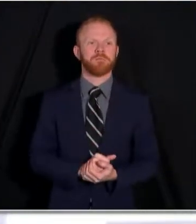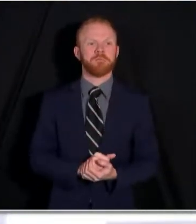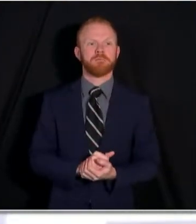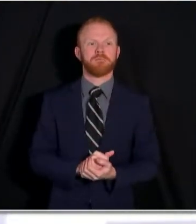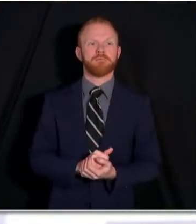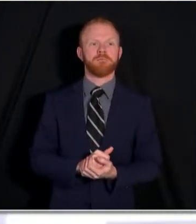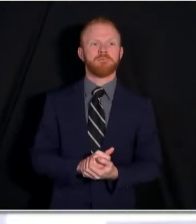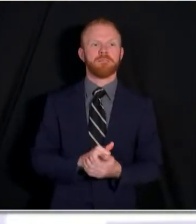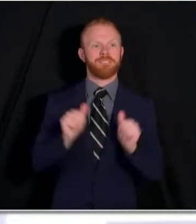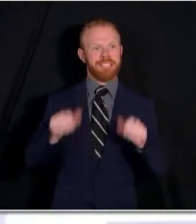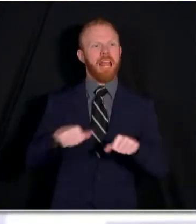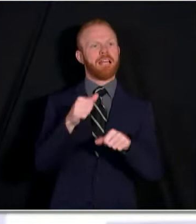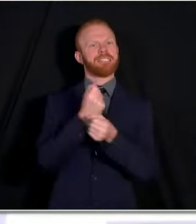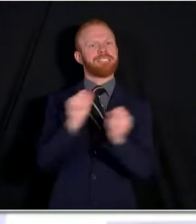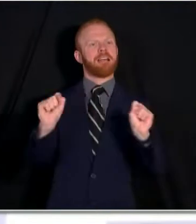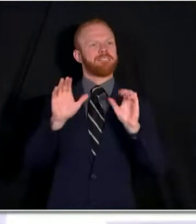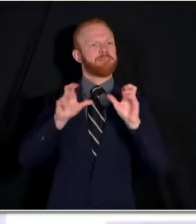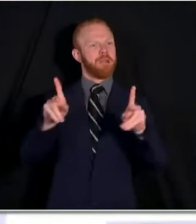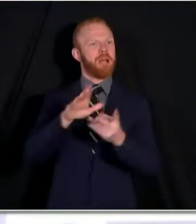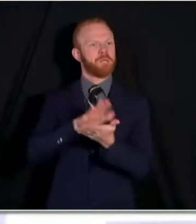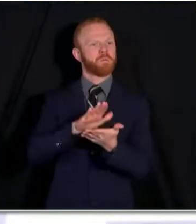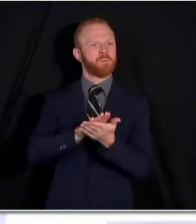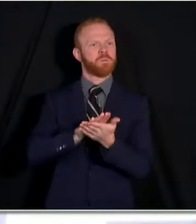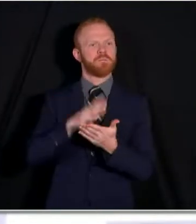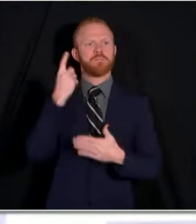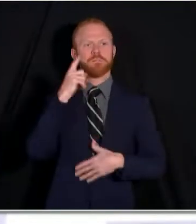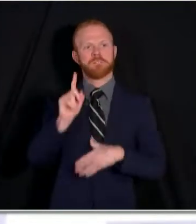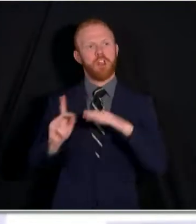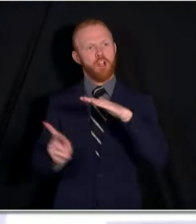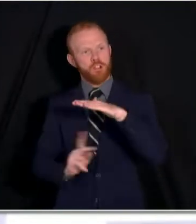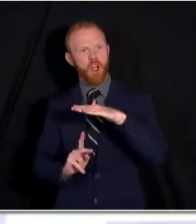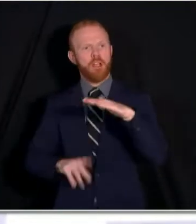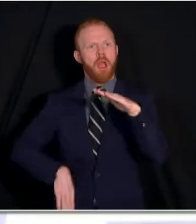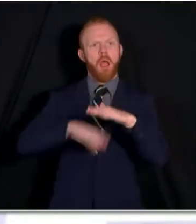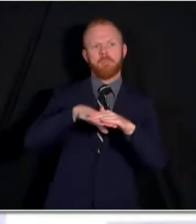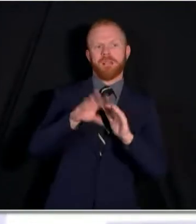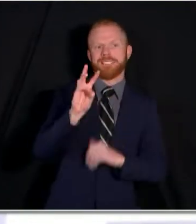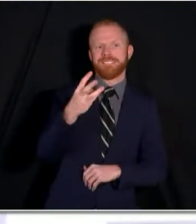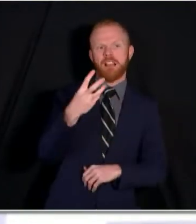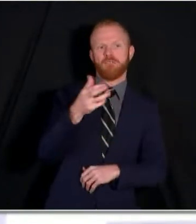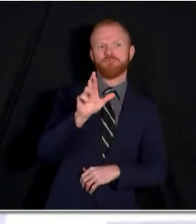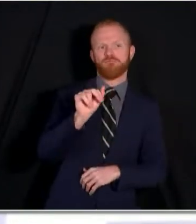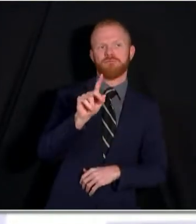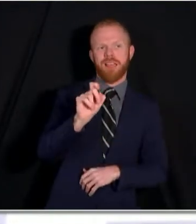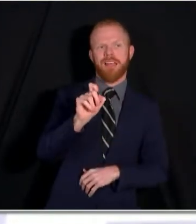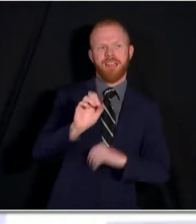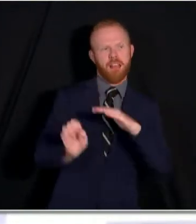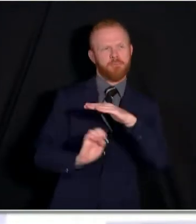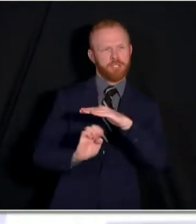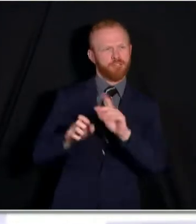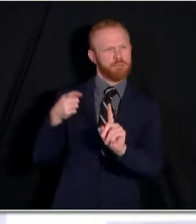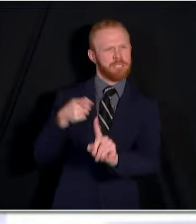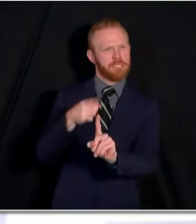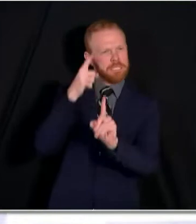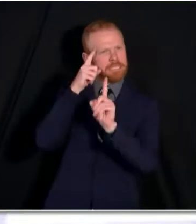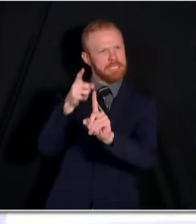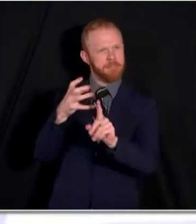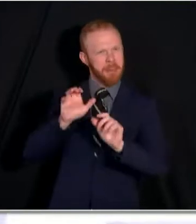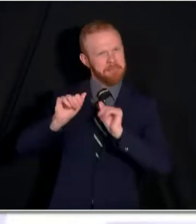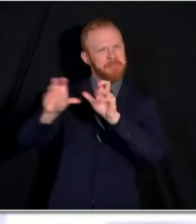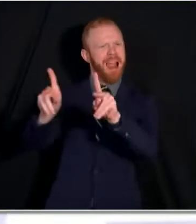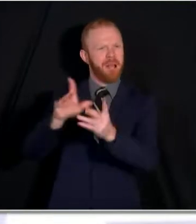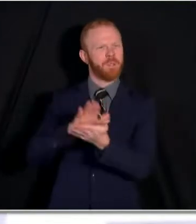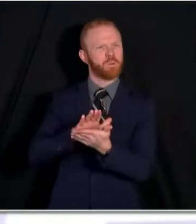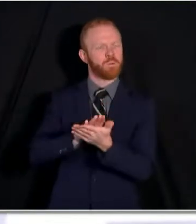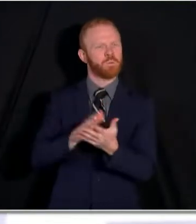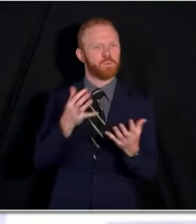back in school, particularly our kindergartners up to 6th grade. We can do that, and we are indeed grateful to the CDC and the